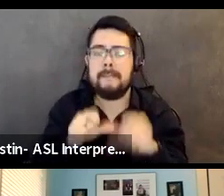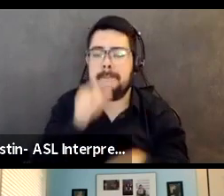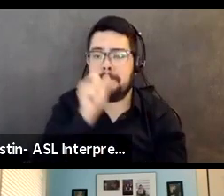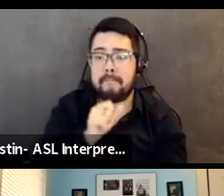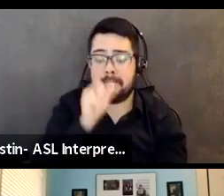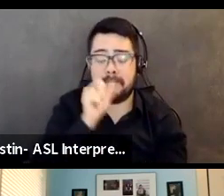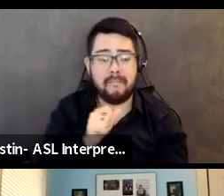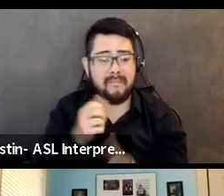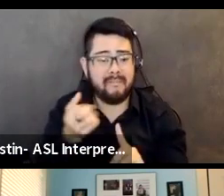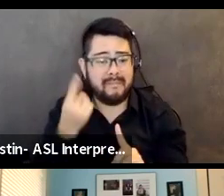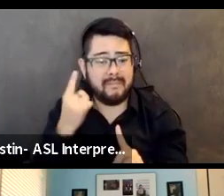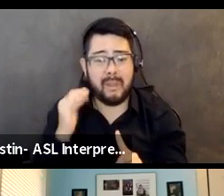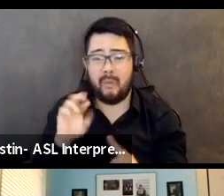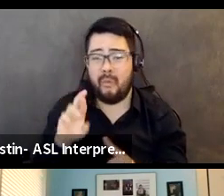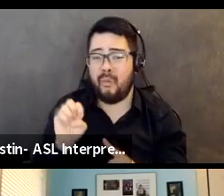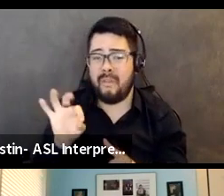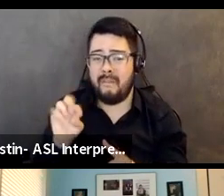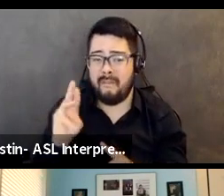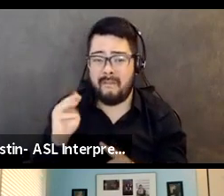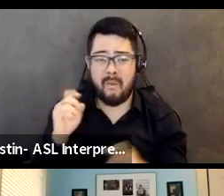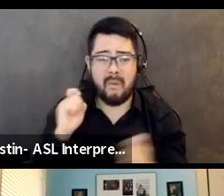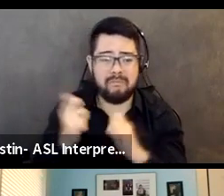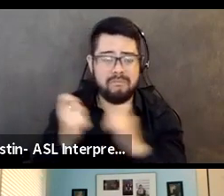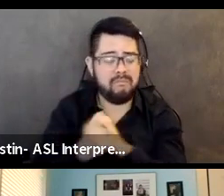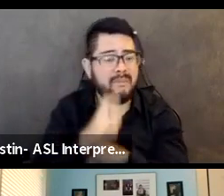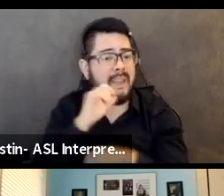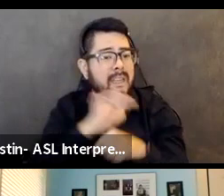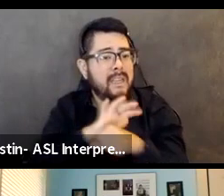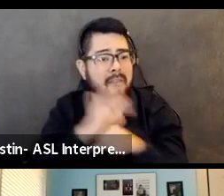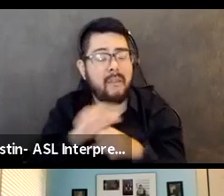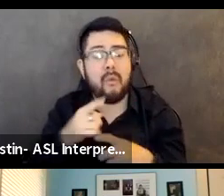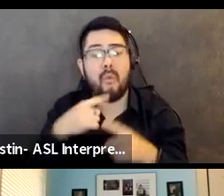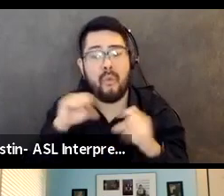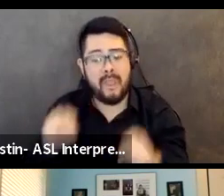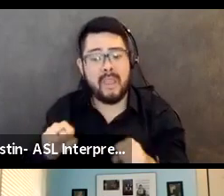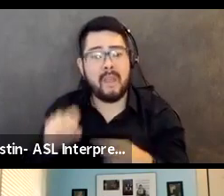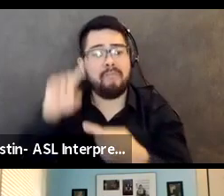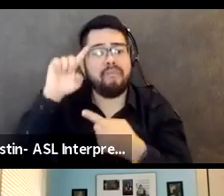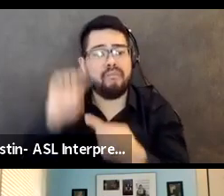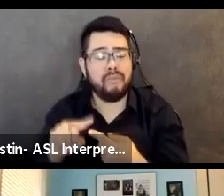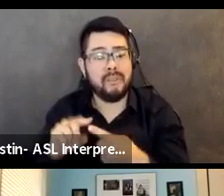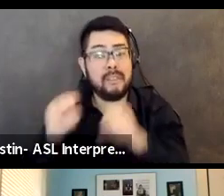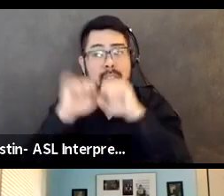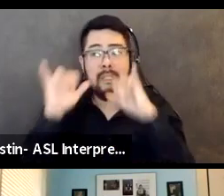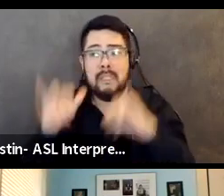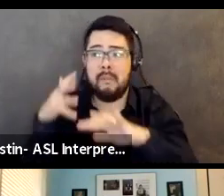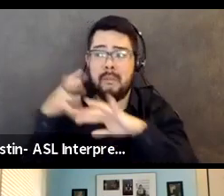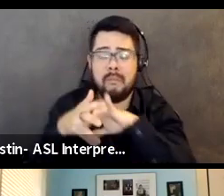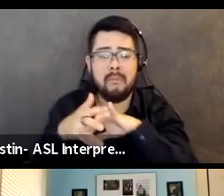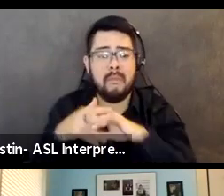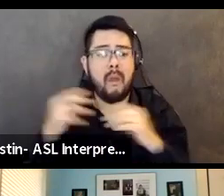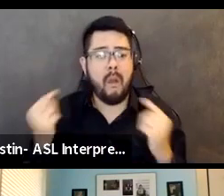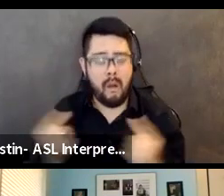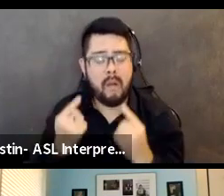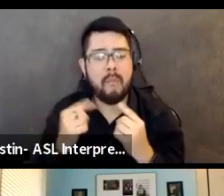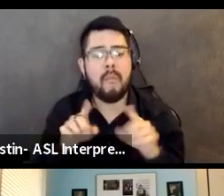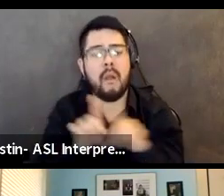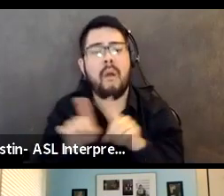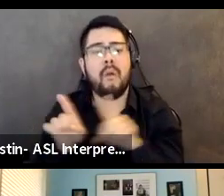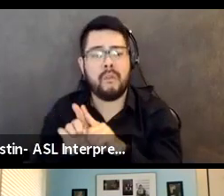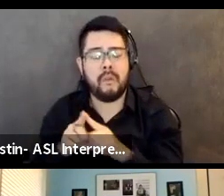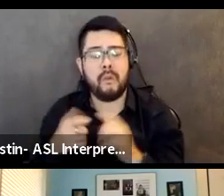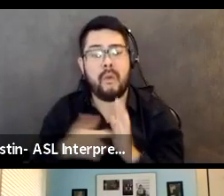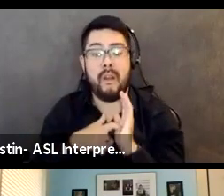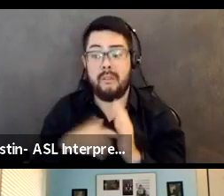enough we have the power to reduce the systemic harm and a systemic harm that requires a systemic response and that is our